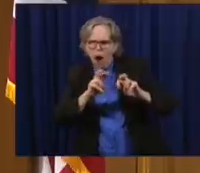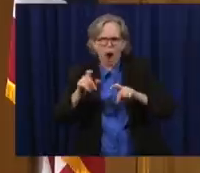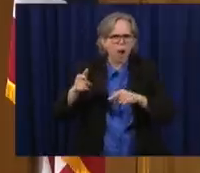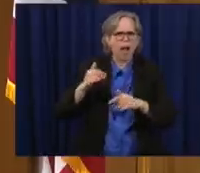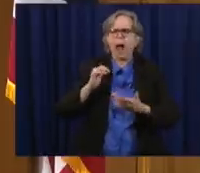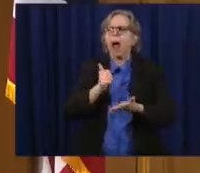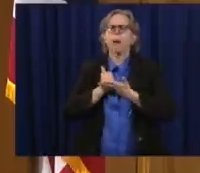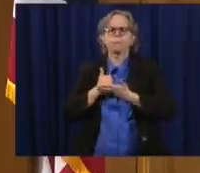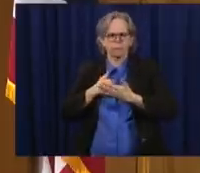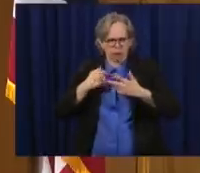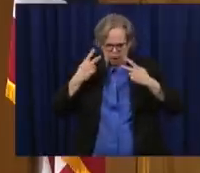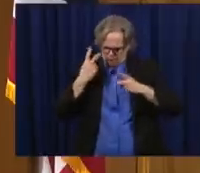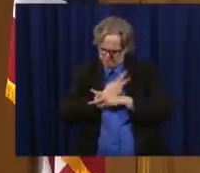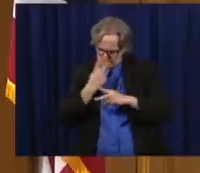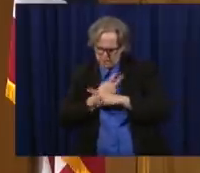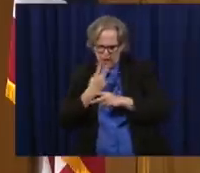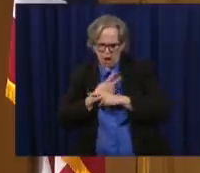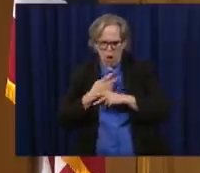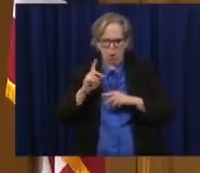Openness